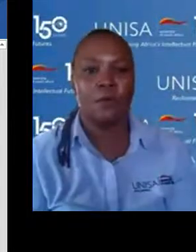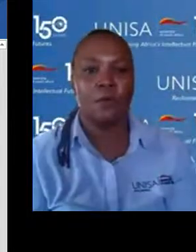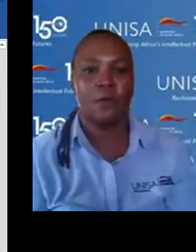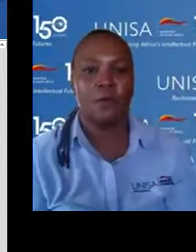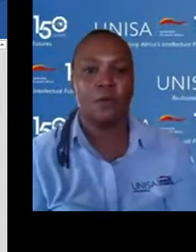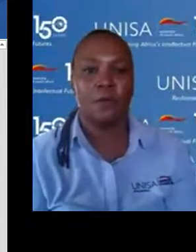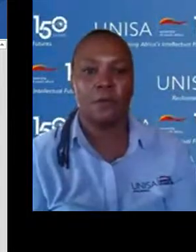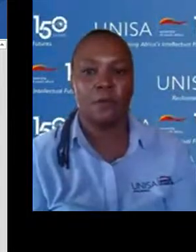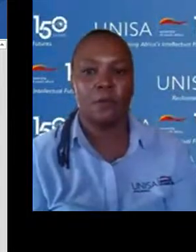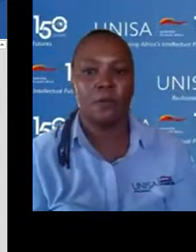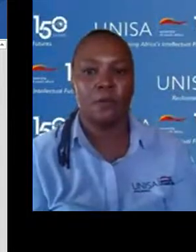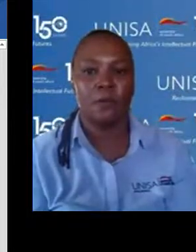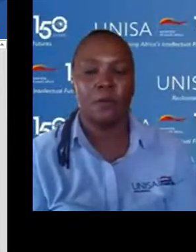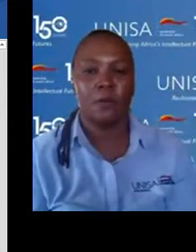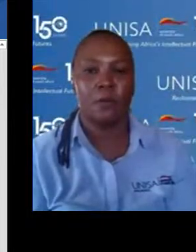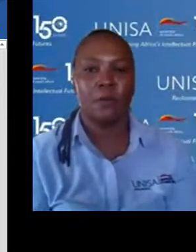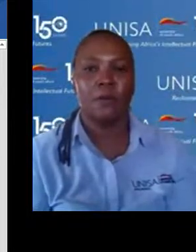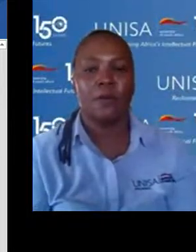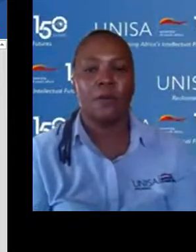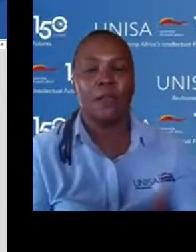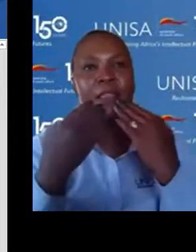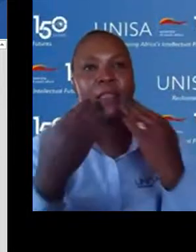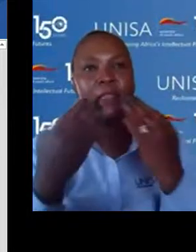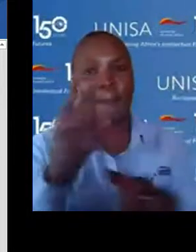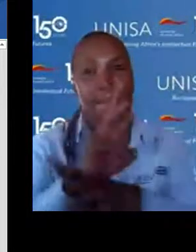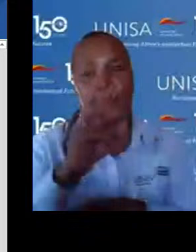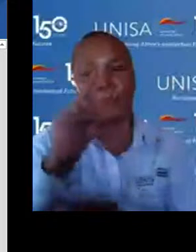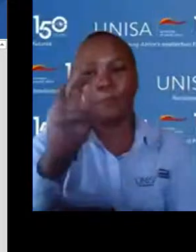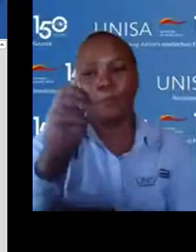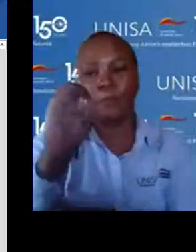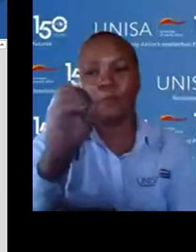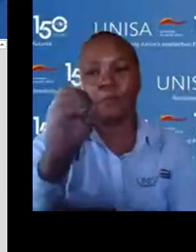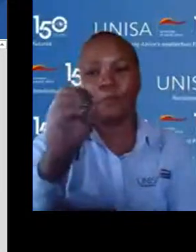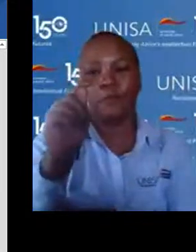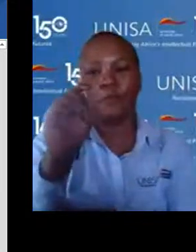Oh, well, thanks, Memutibe. Thanks, Memutibe.